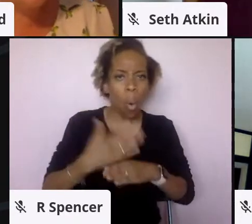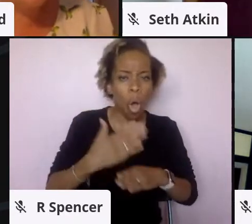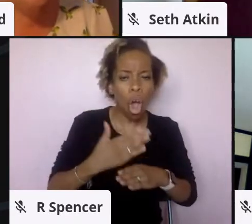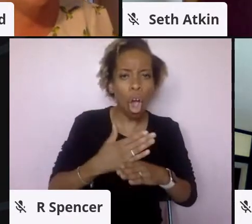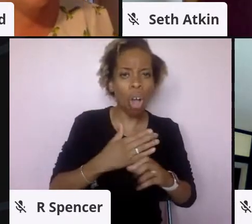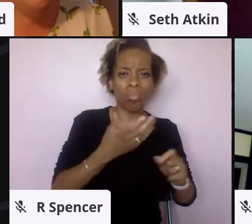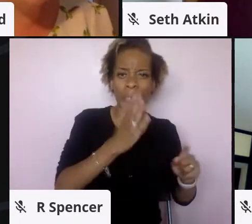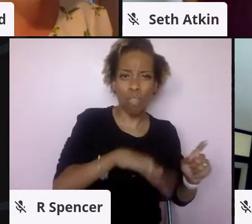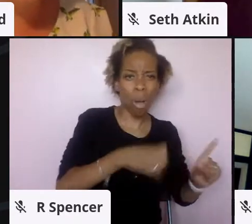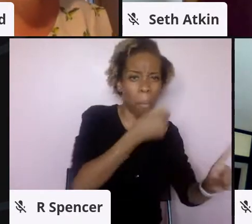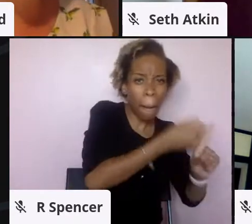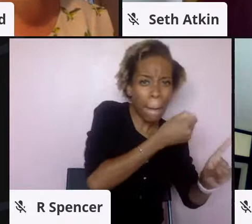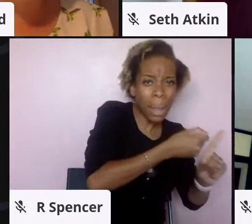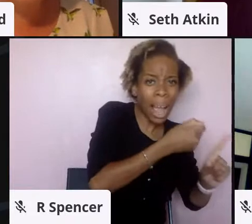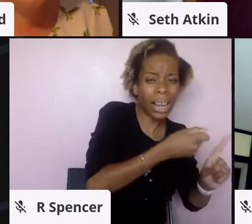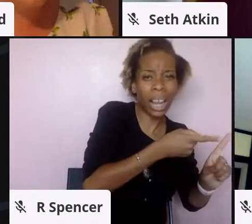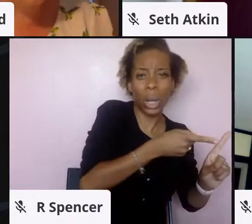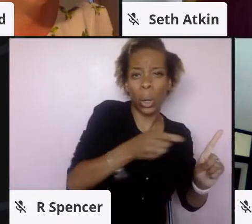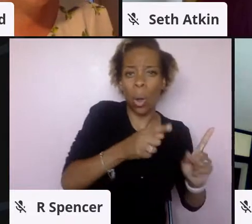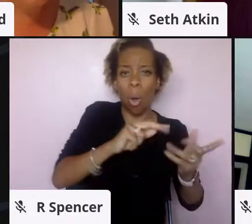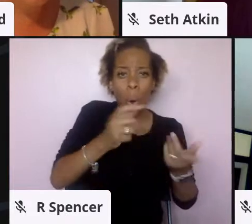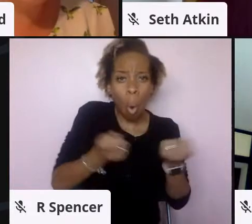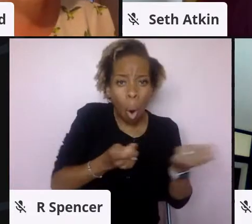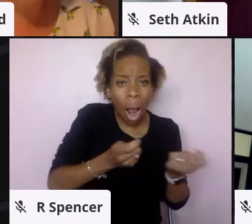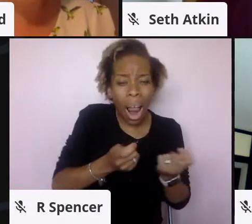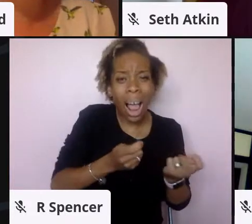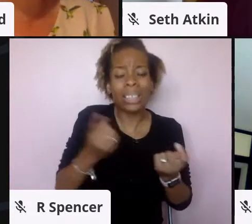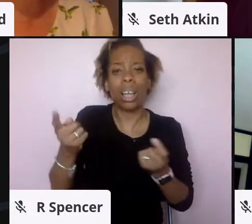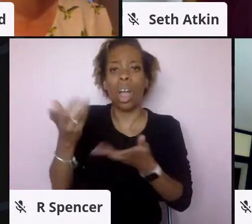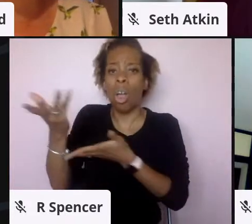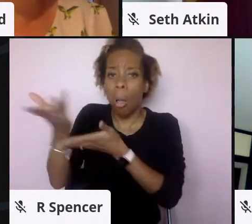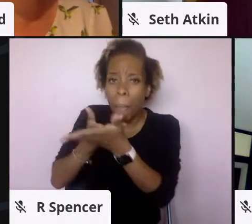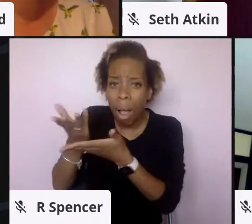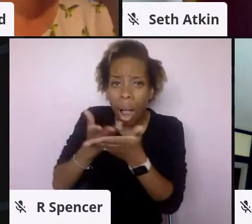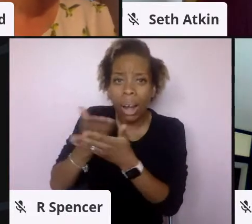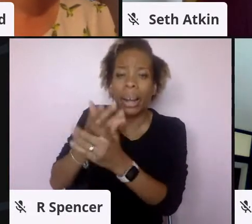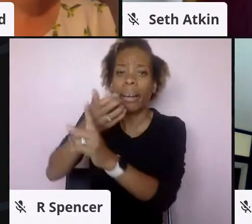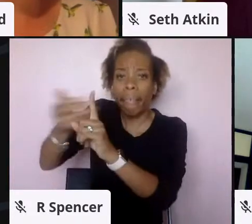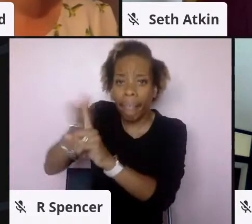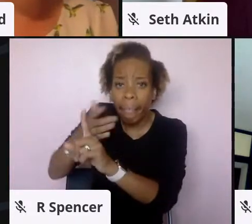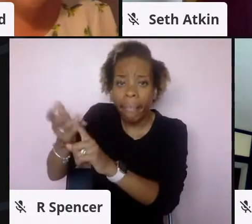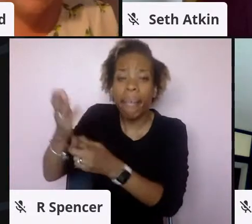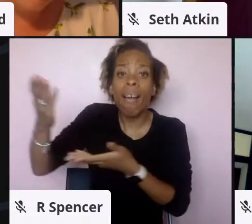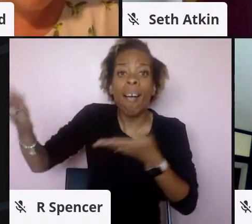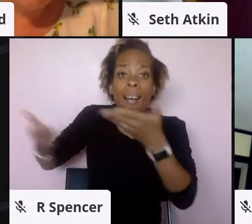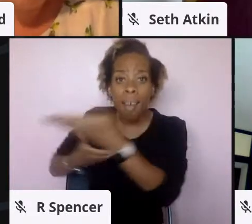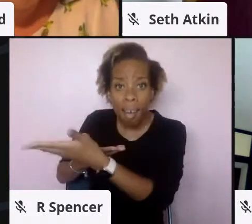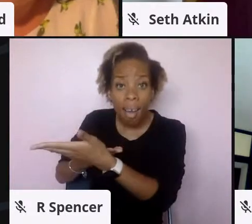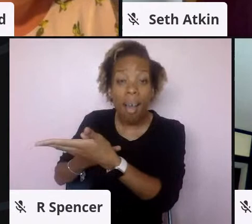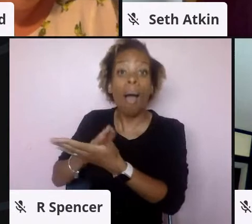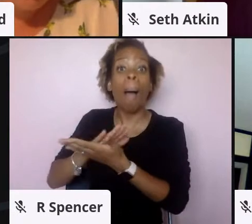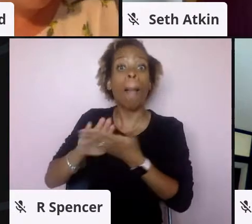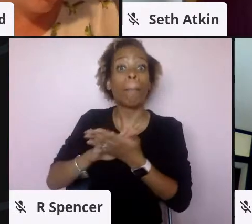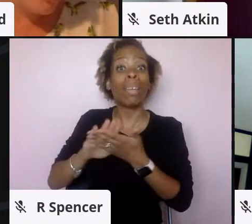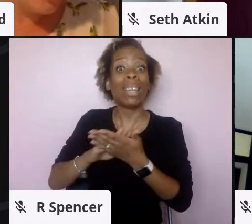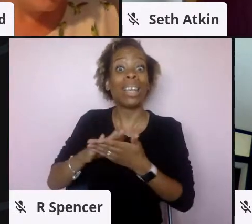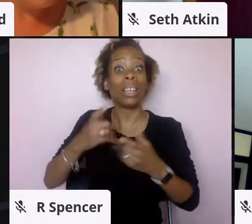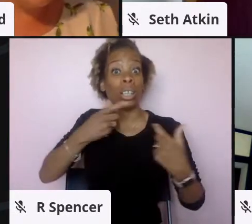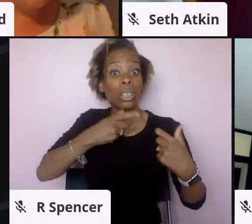campaigning, organising, and through our bargaining and negotiations to keep the pressure on for meaningful